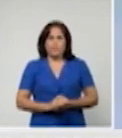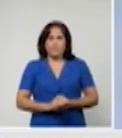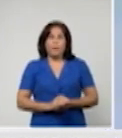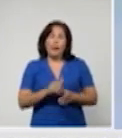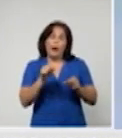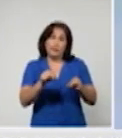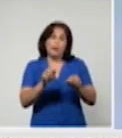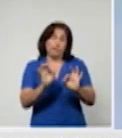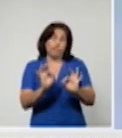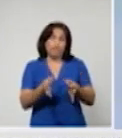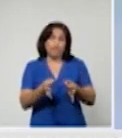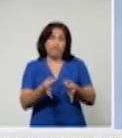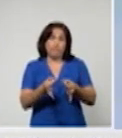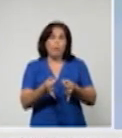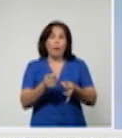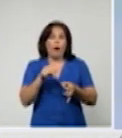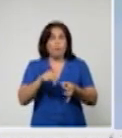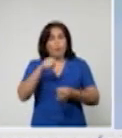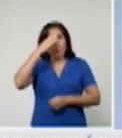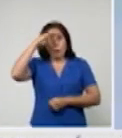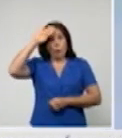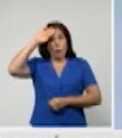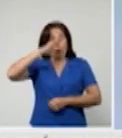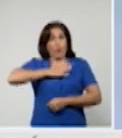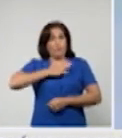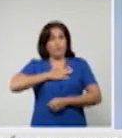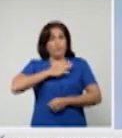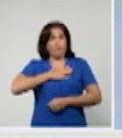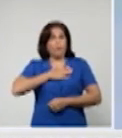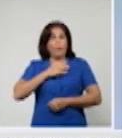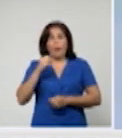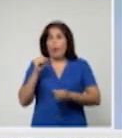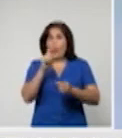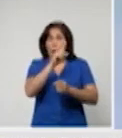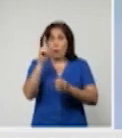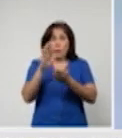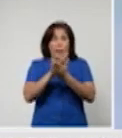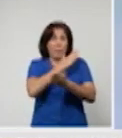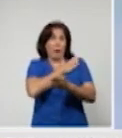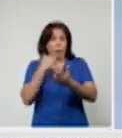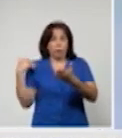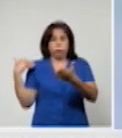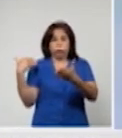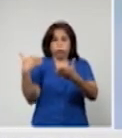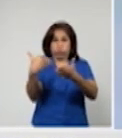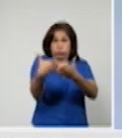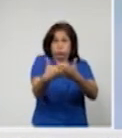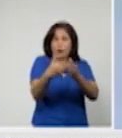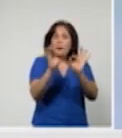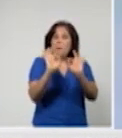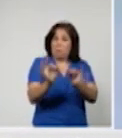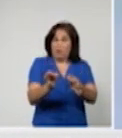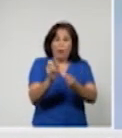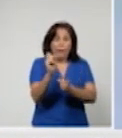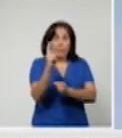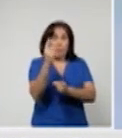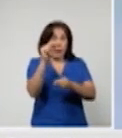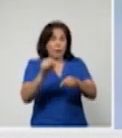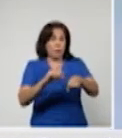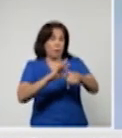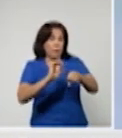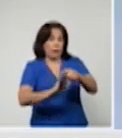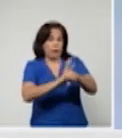3,732 samples processed, 25 tested positive for SARS-CoV-2